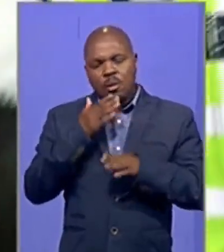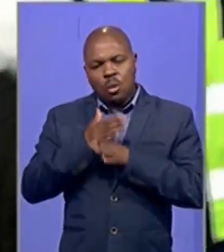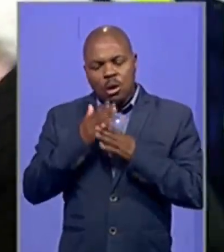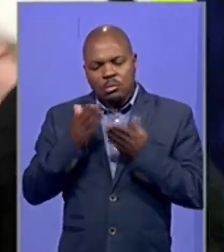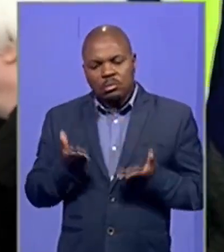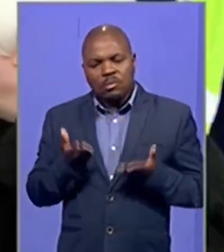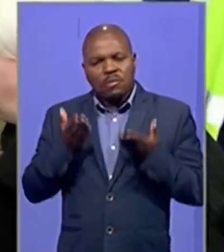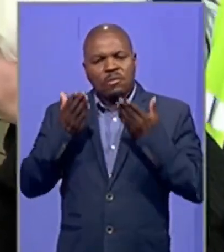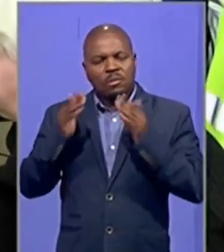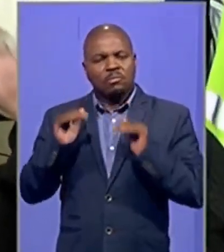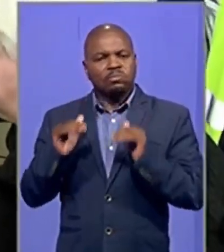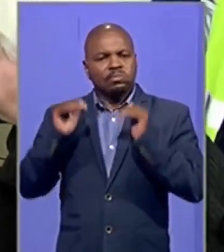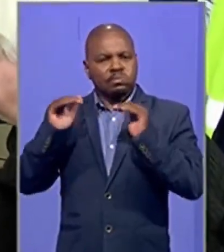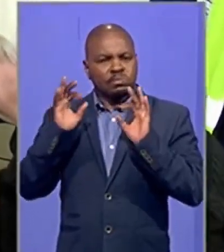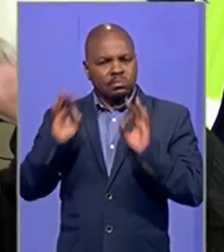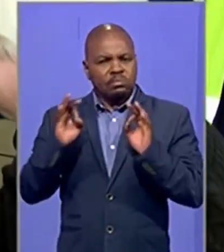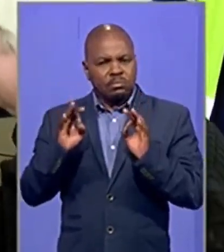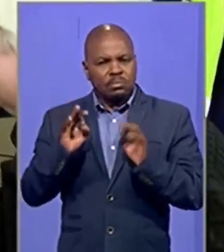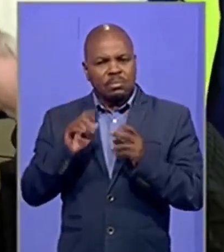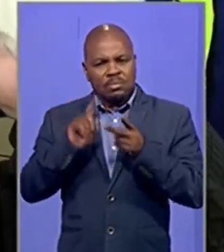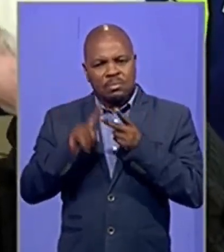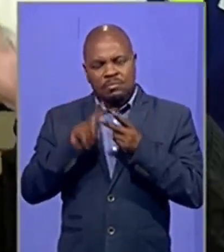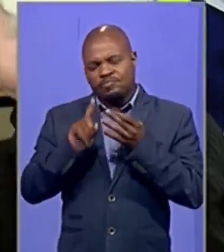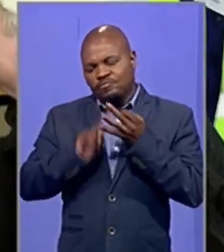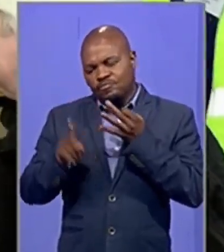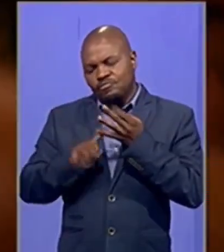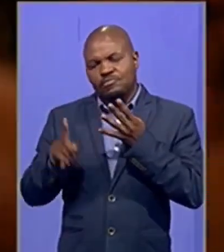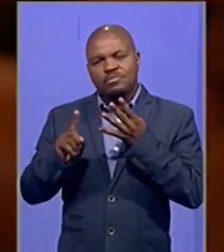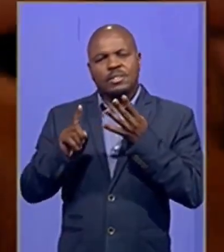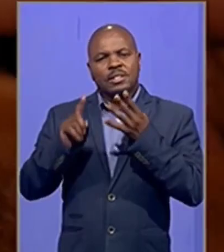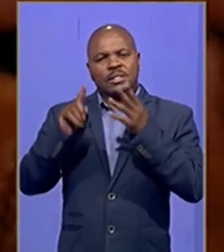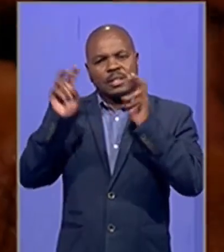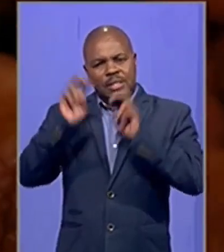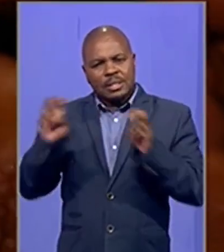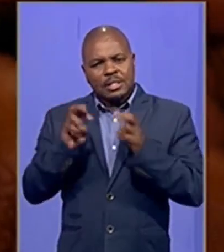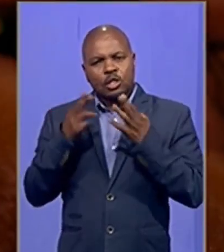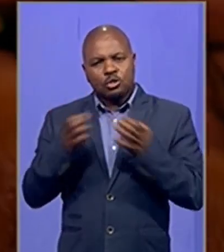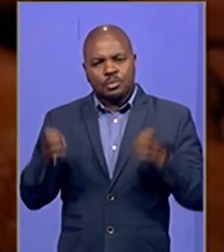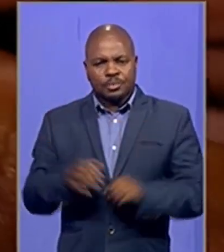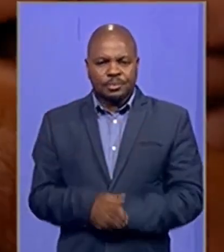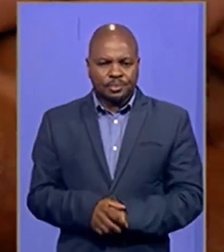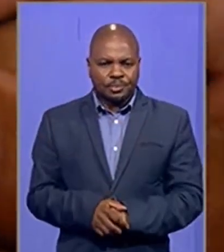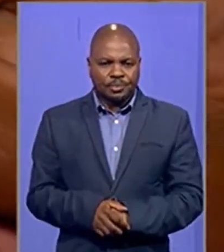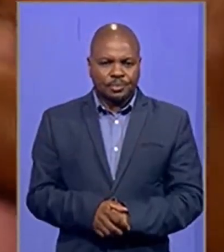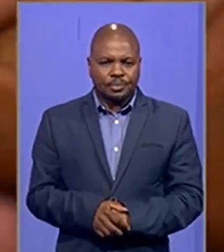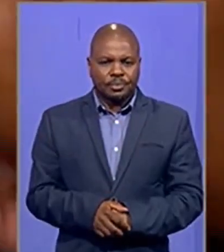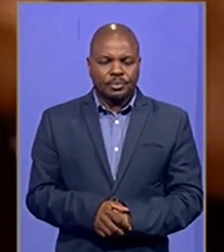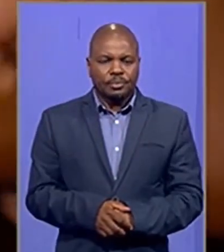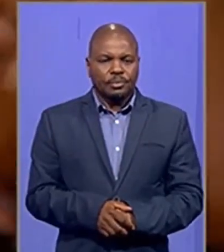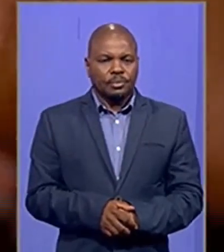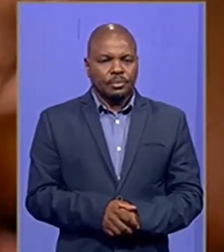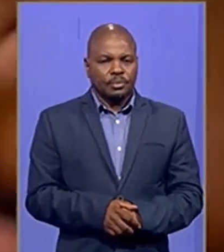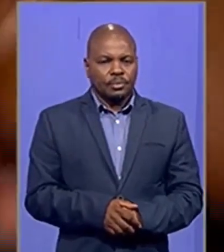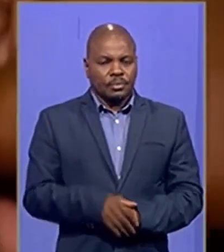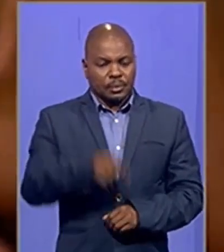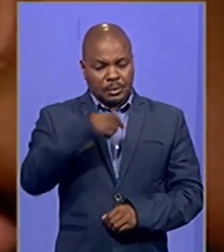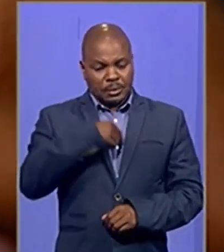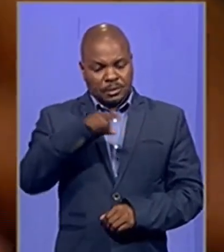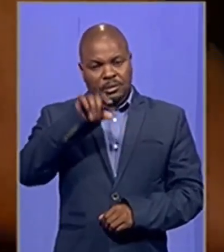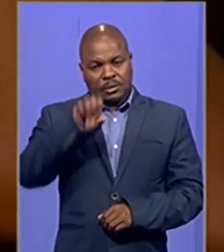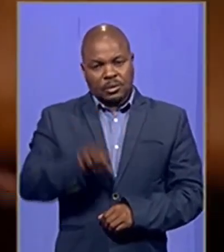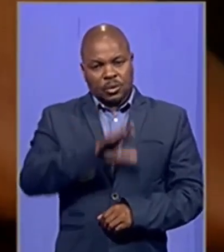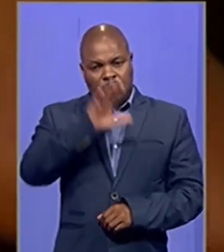ditshebeletso tse nepahetseng tsa disebediswa tsa motlakase. I did discuss the South